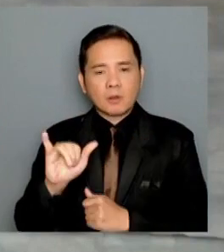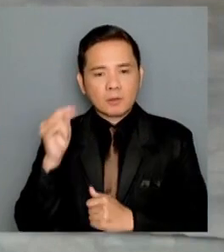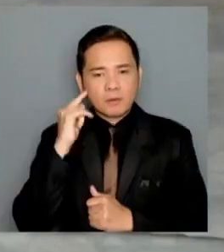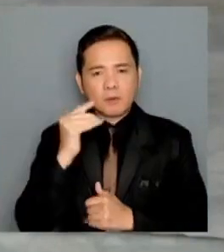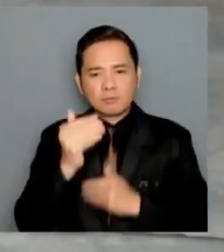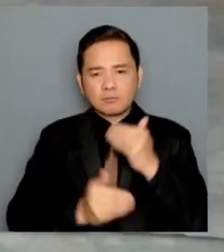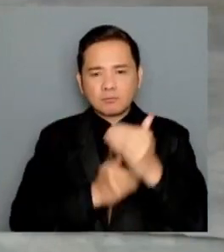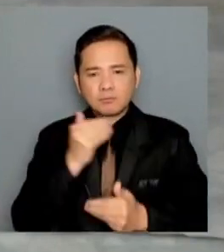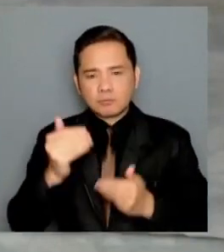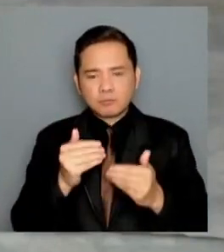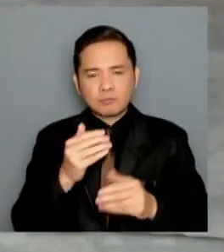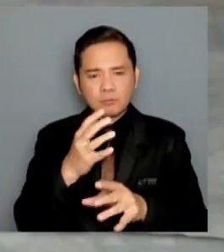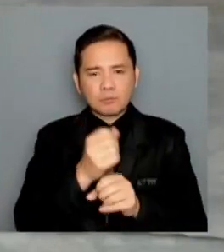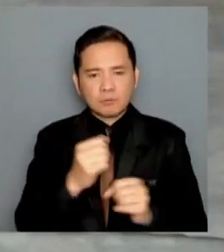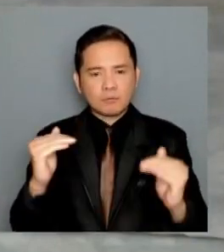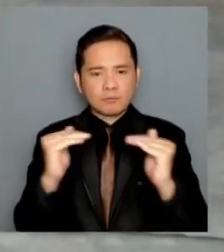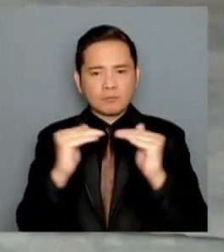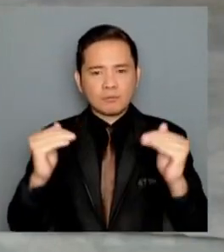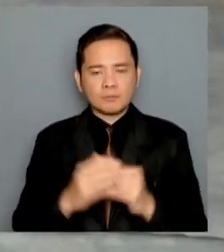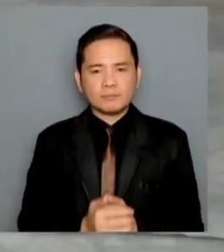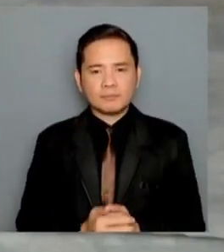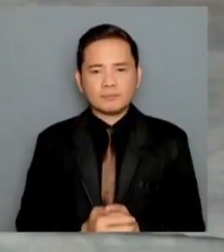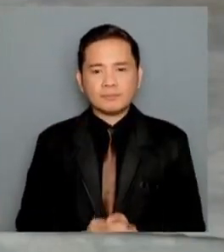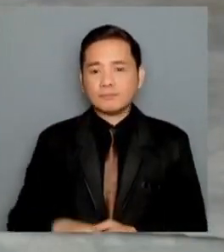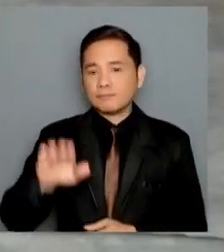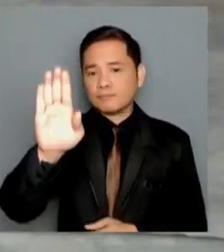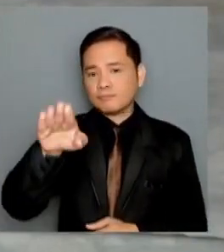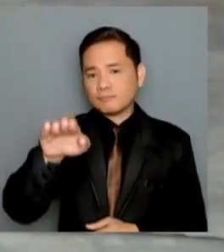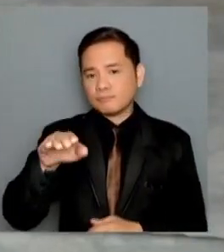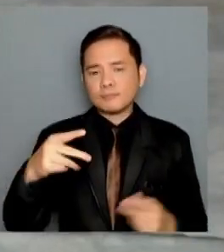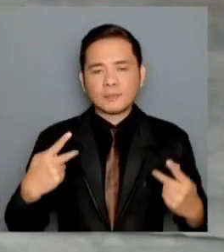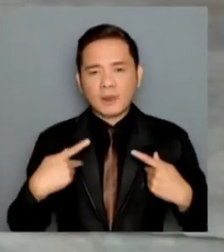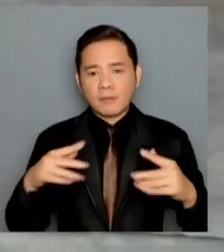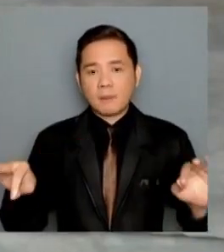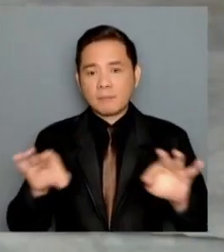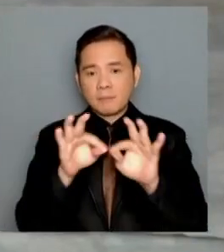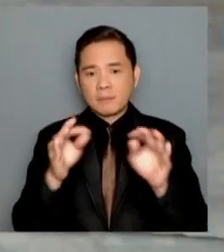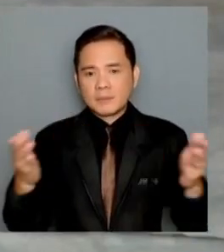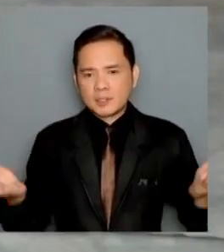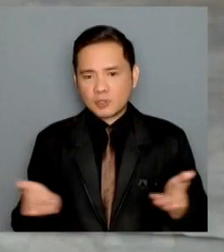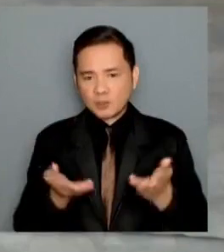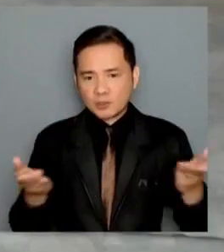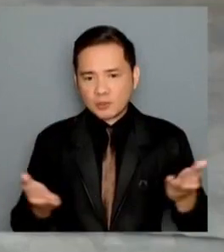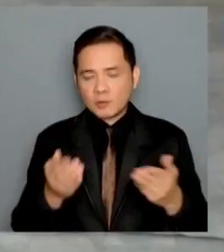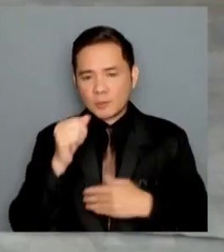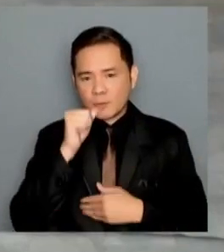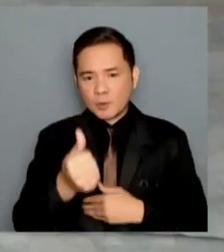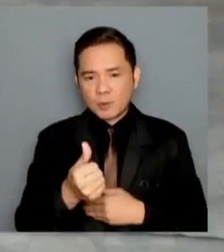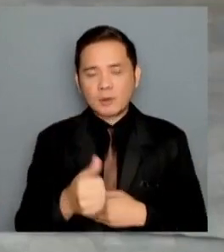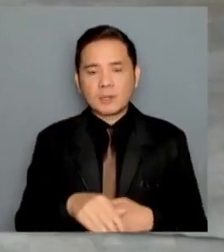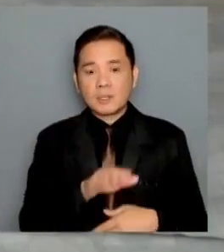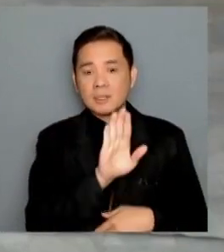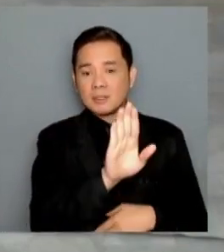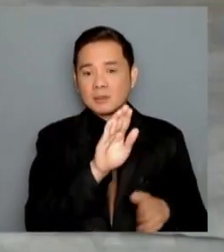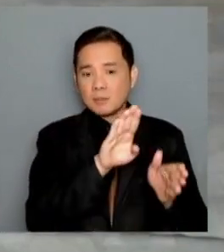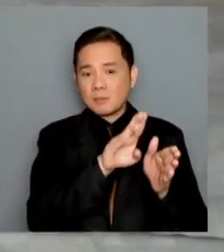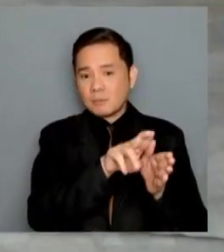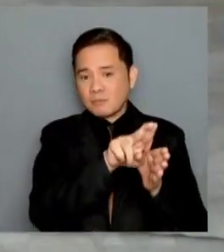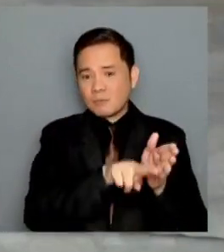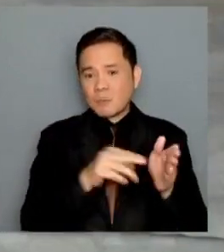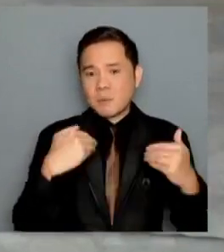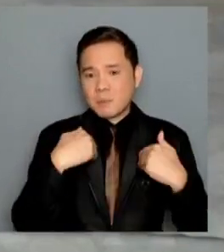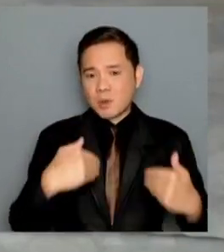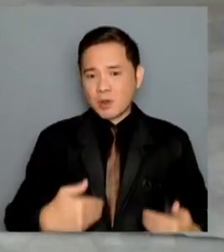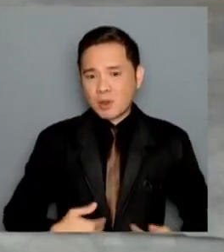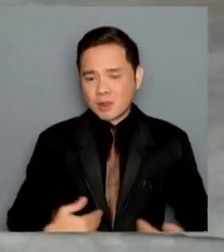Stanley, tonight a mass will be held here at the funeral home, and tomorrow the remains of Matt will be brought to his final